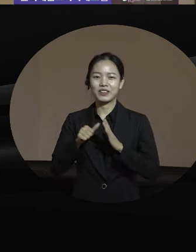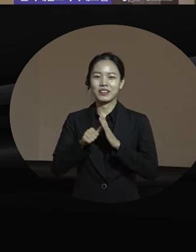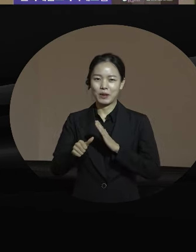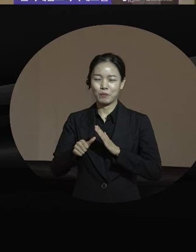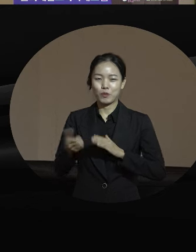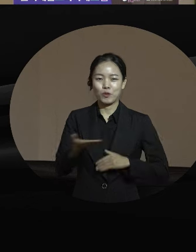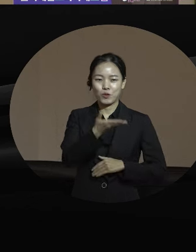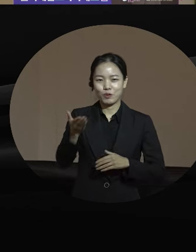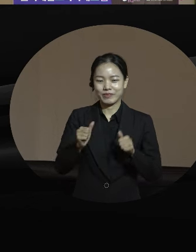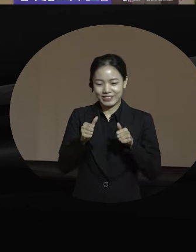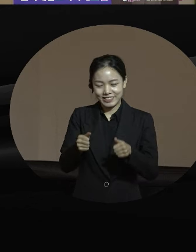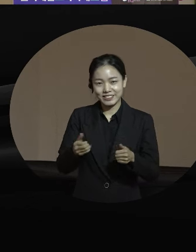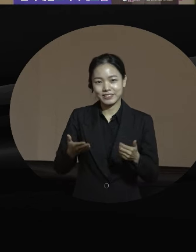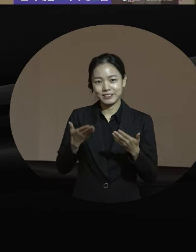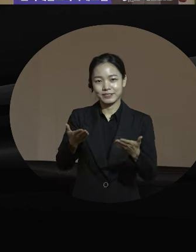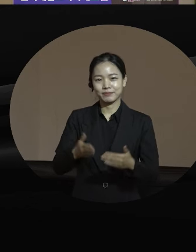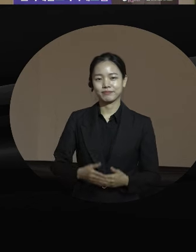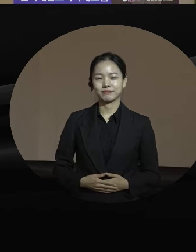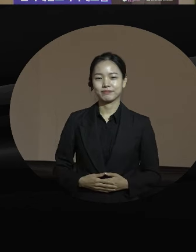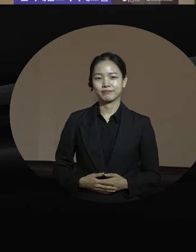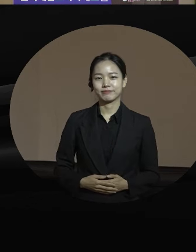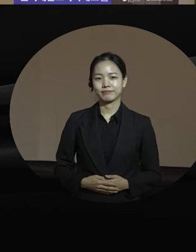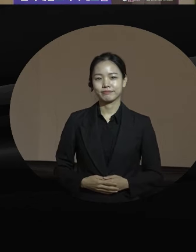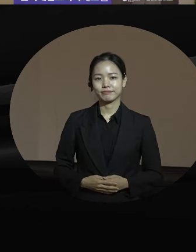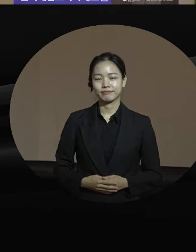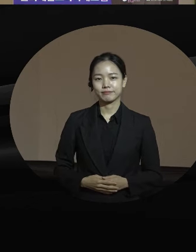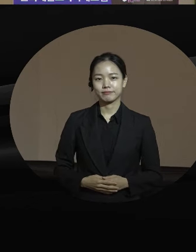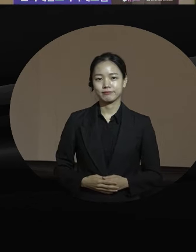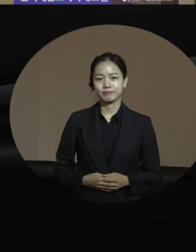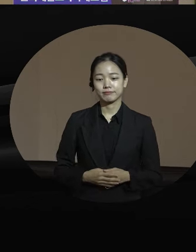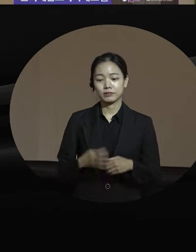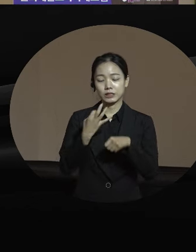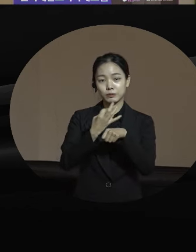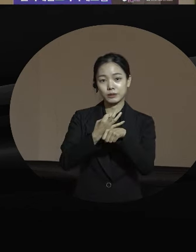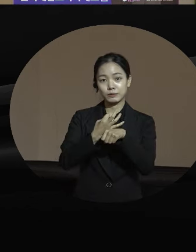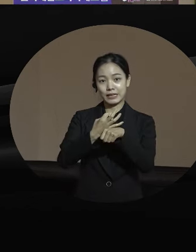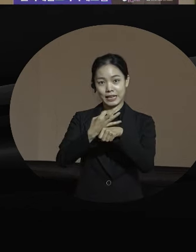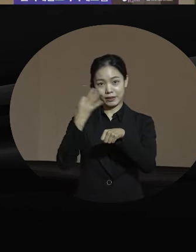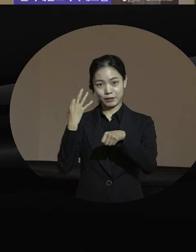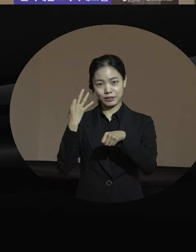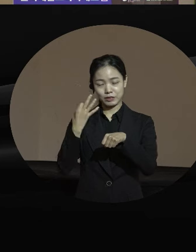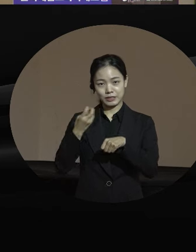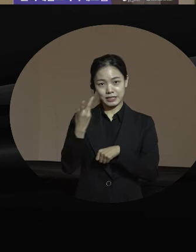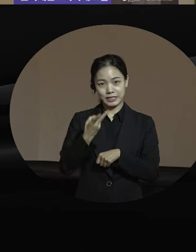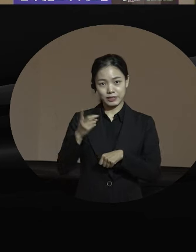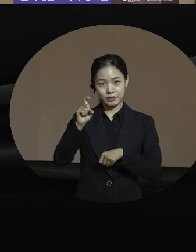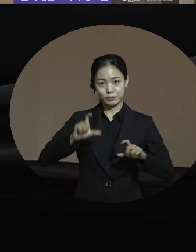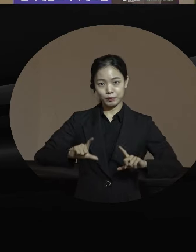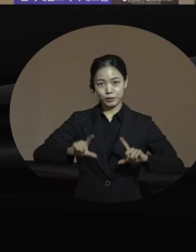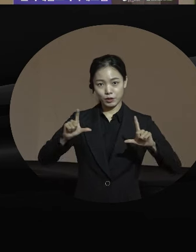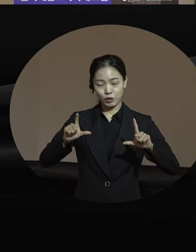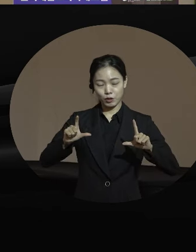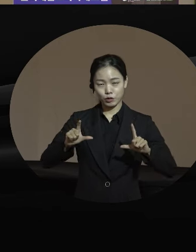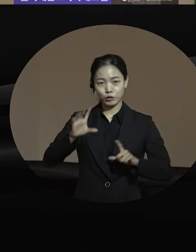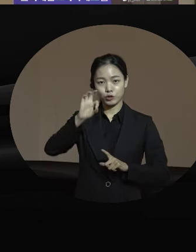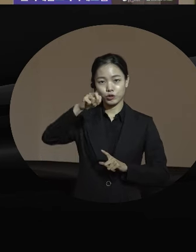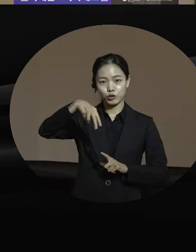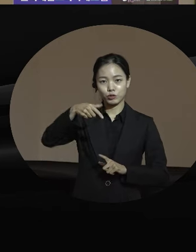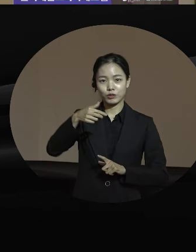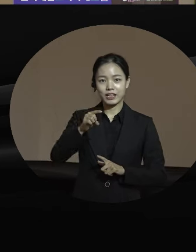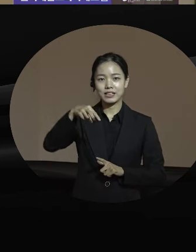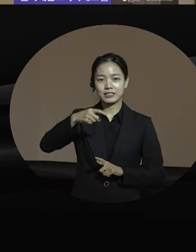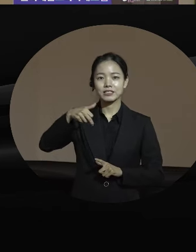14 years ago, in 2010, UNESCO's Second World Conference on Arts Education was held here in the Republic of